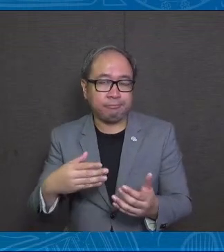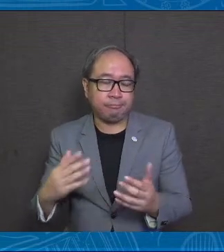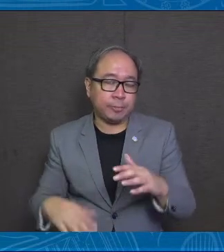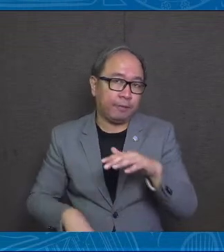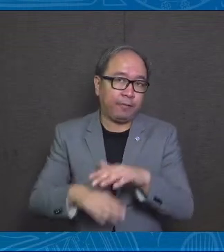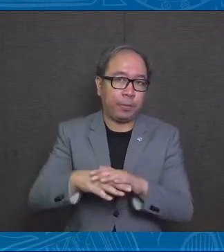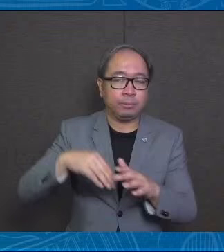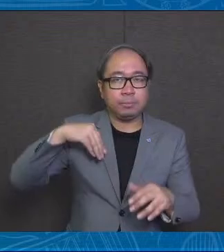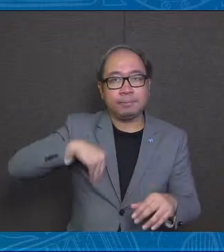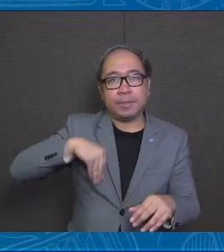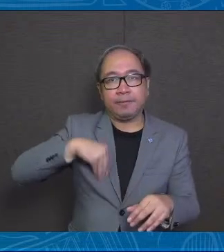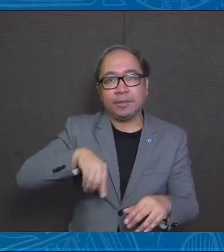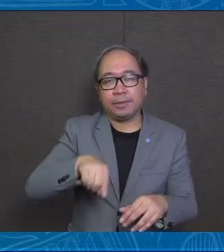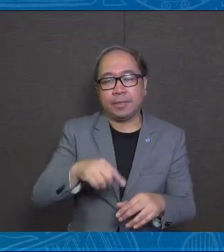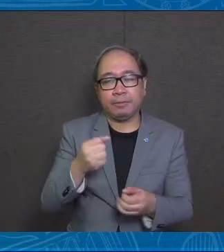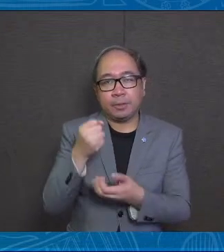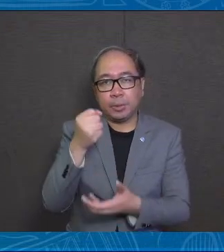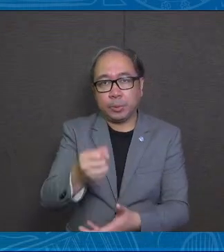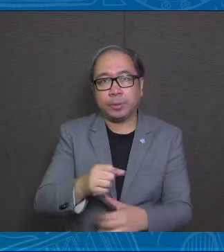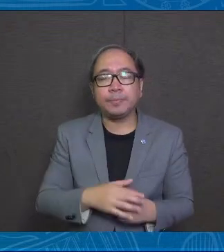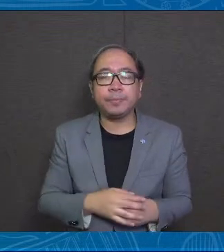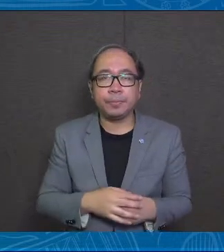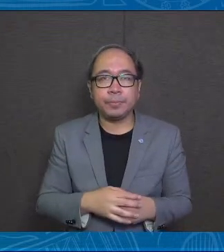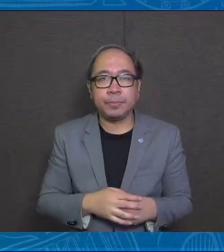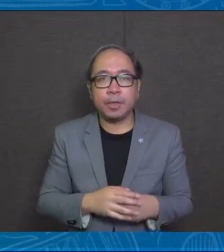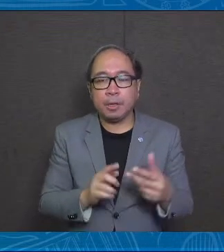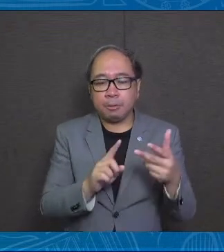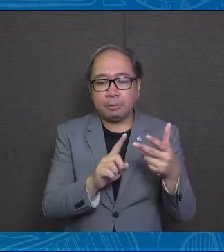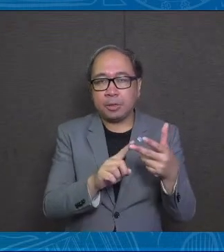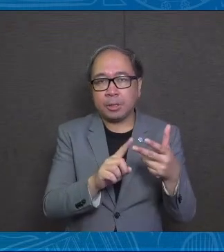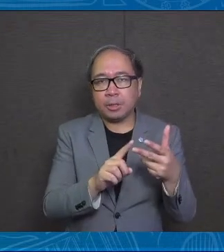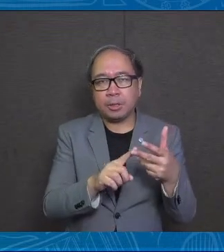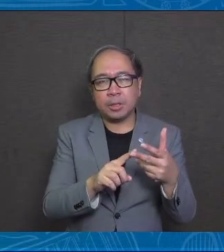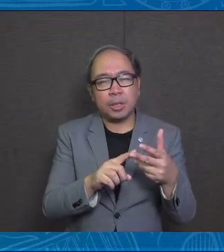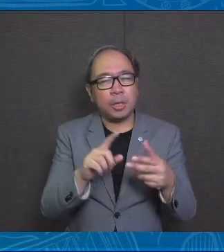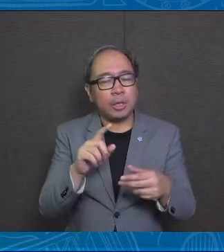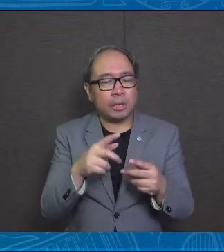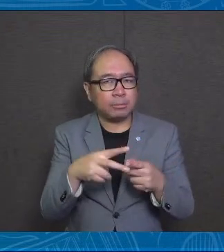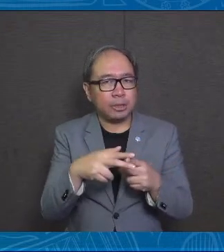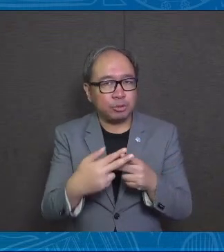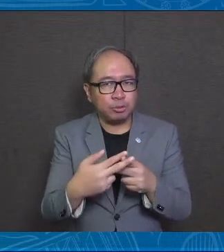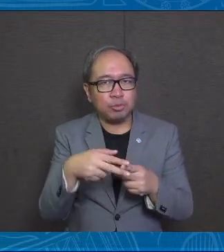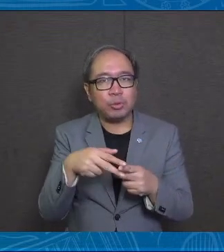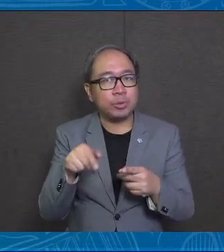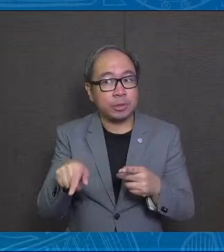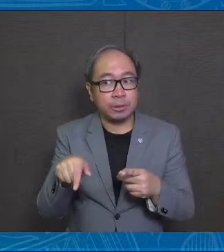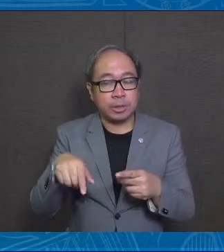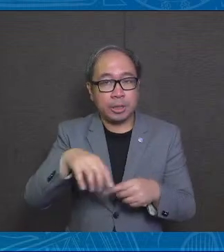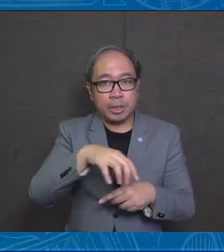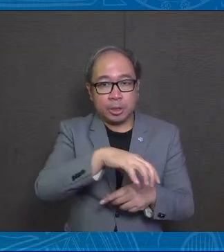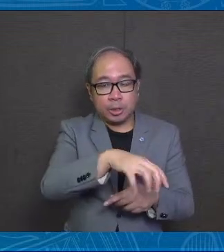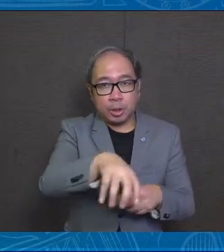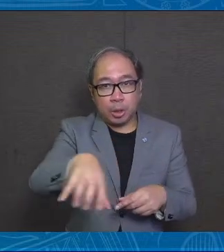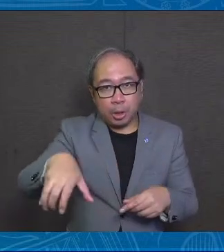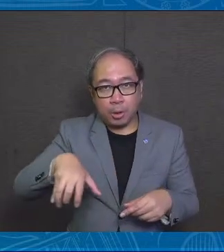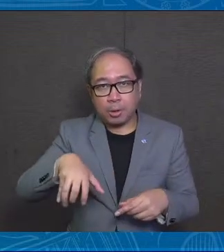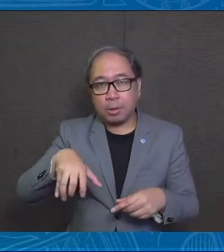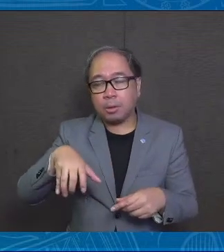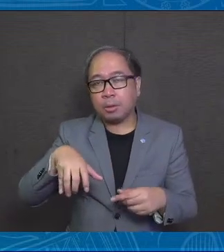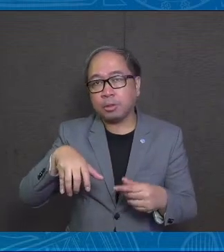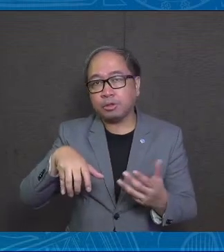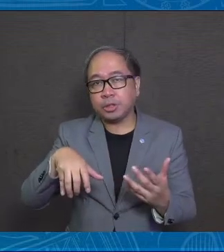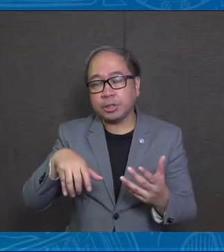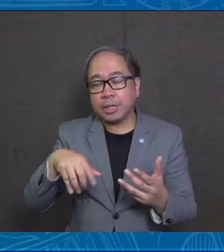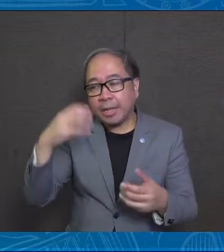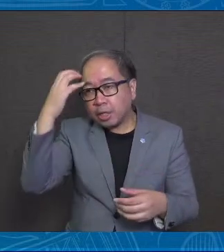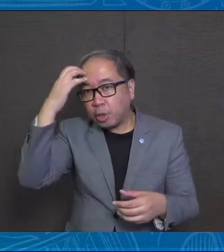And then we also have discussion around the tools that national governments can use to inform